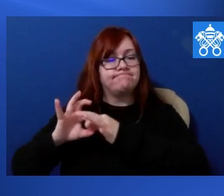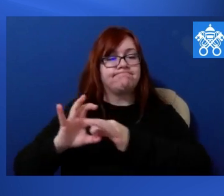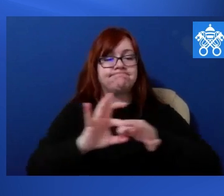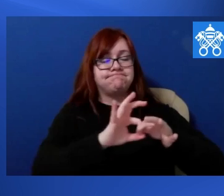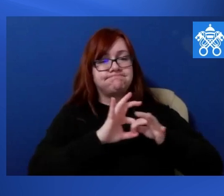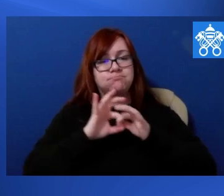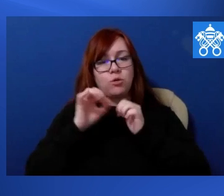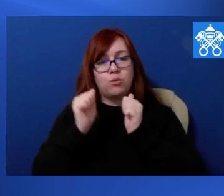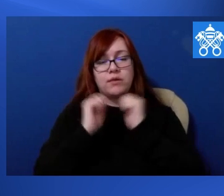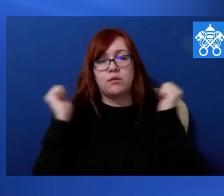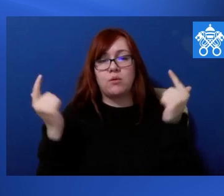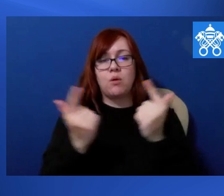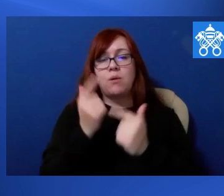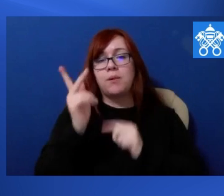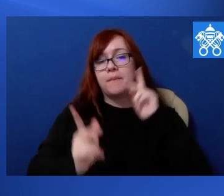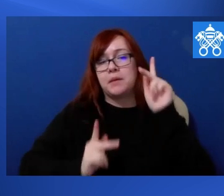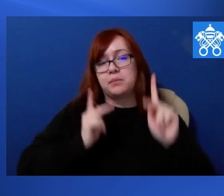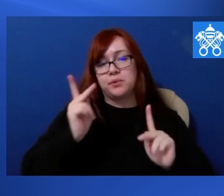humanity.